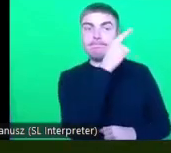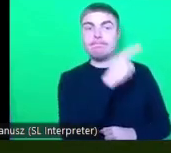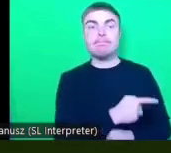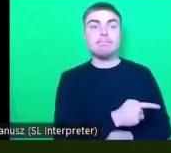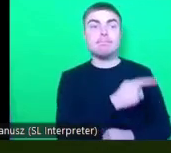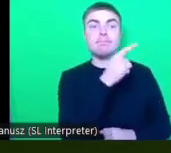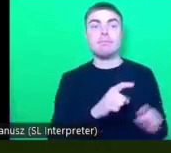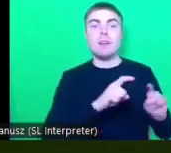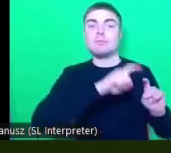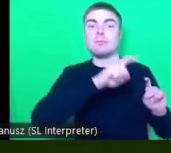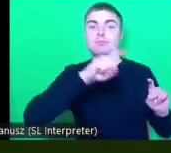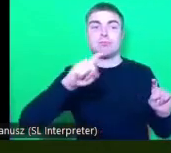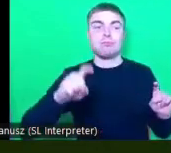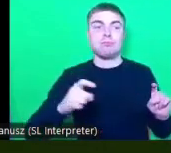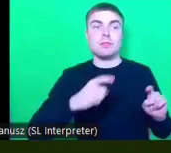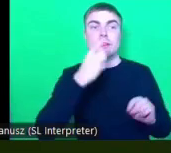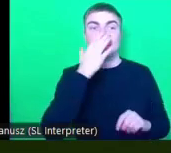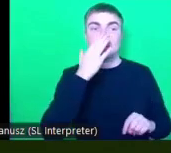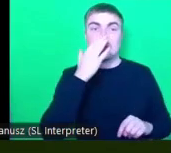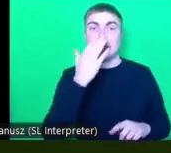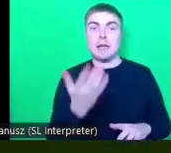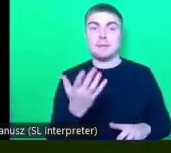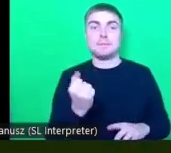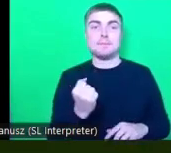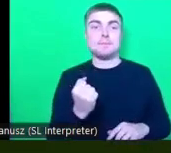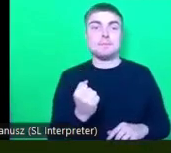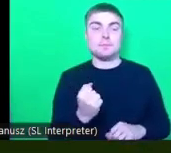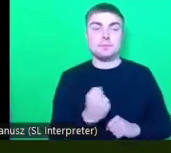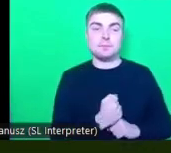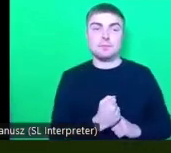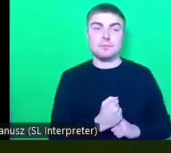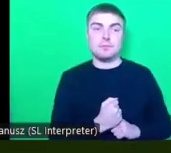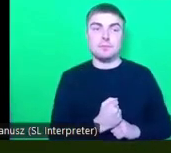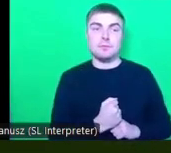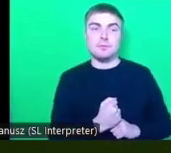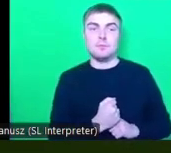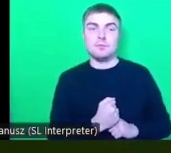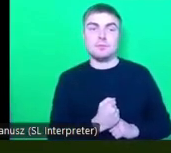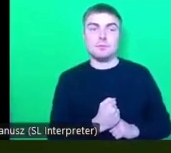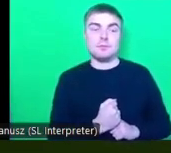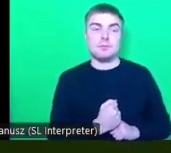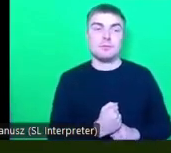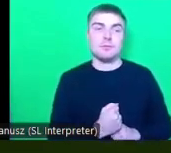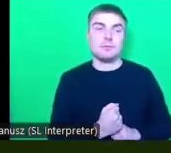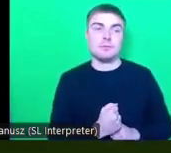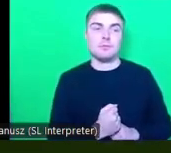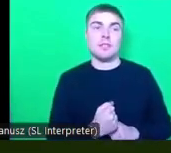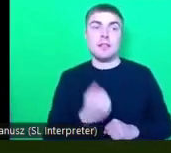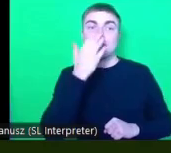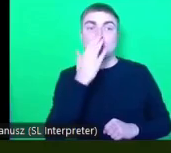cultural tradition, and also constitutes both economic and recreational value. And